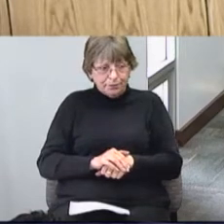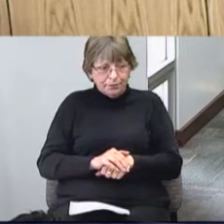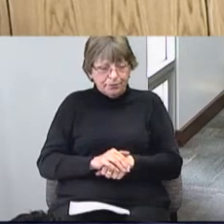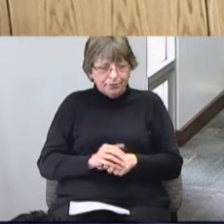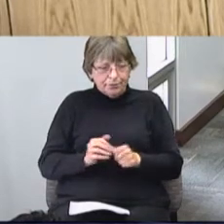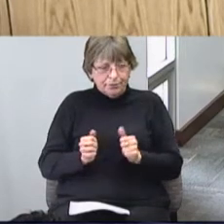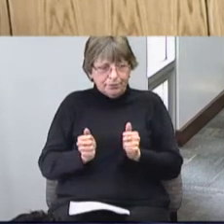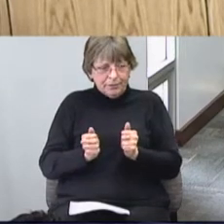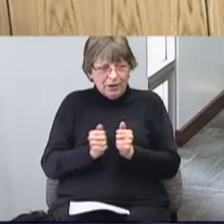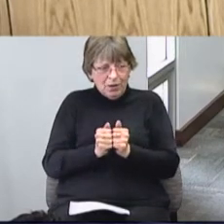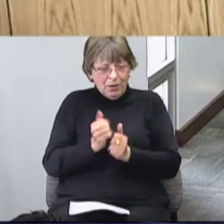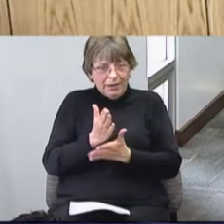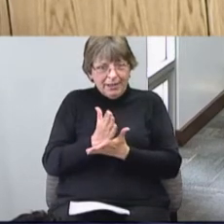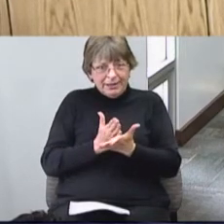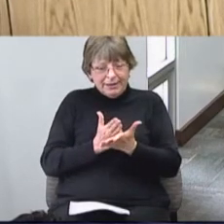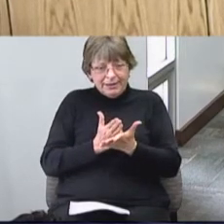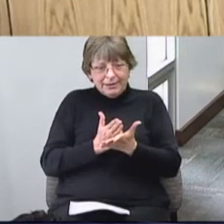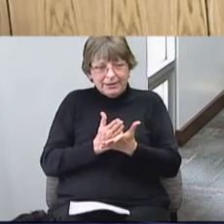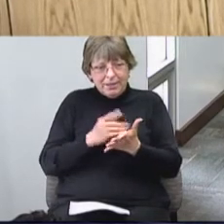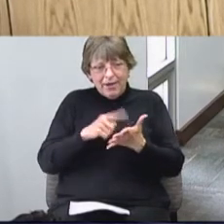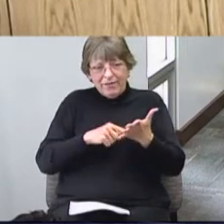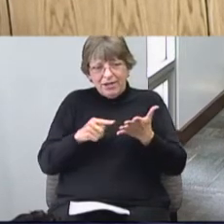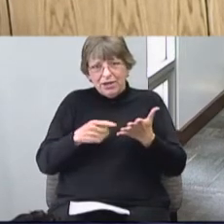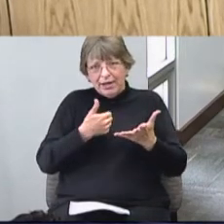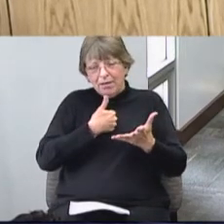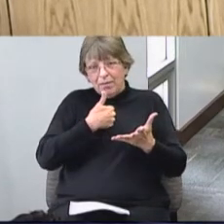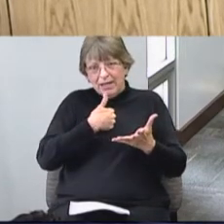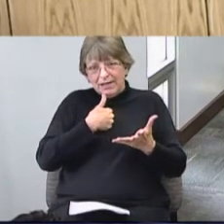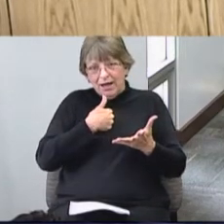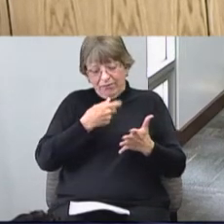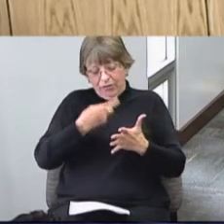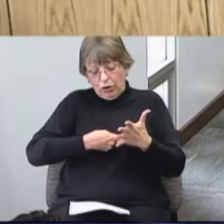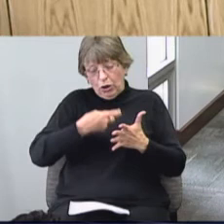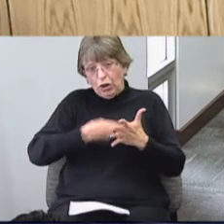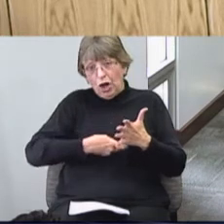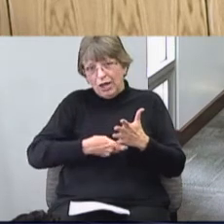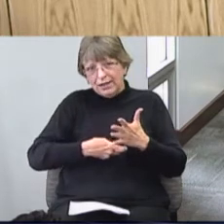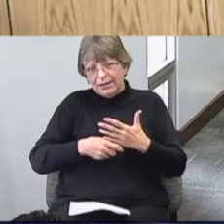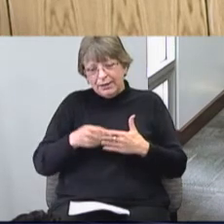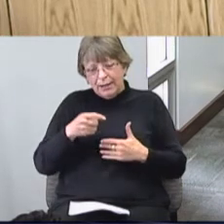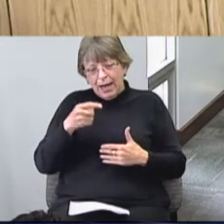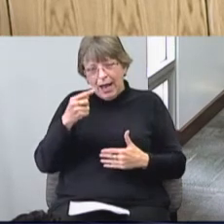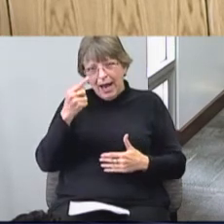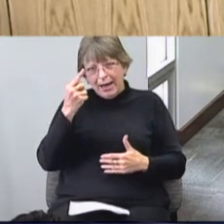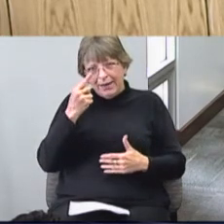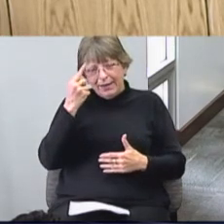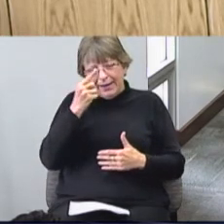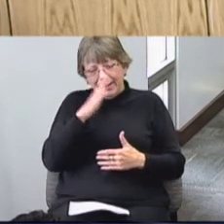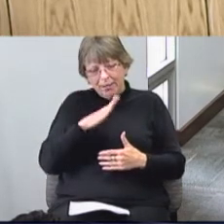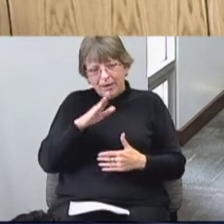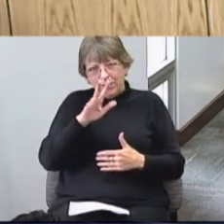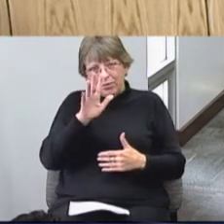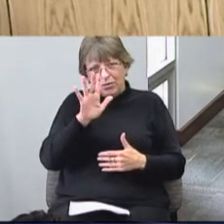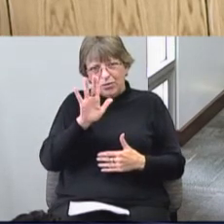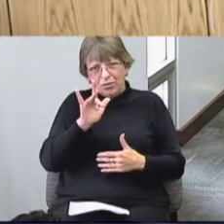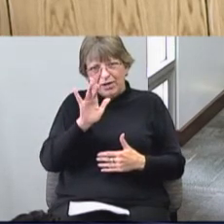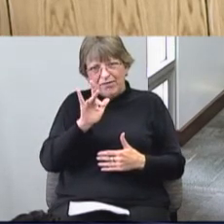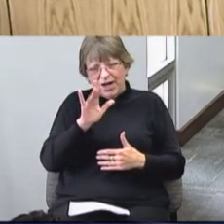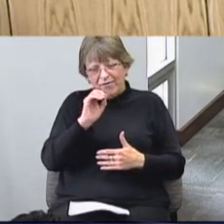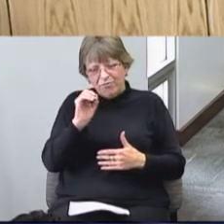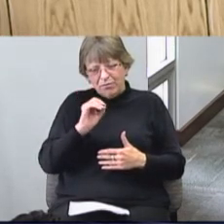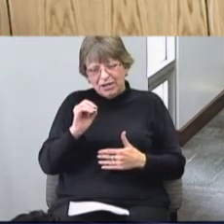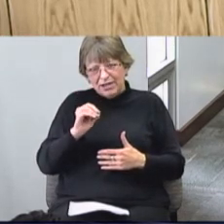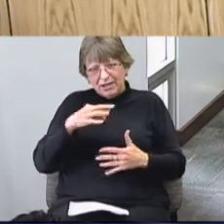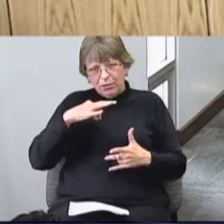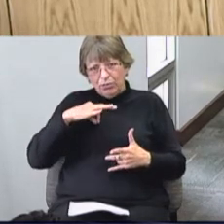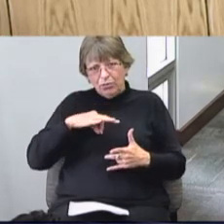With some of the checking that I did for prices, and considering the 25% tax credit,